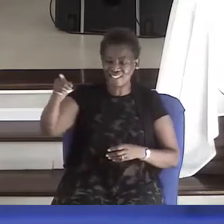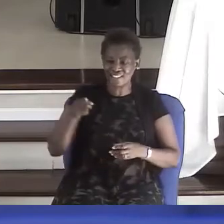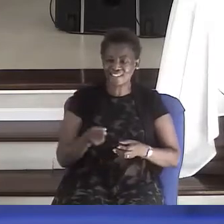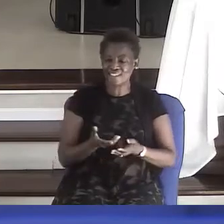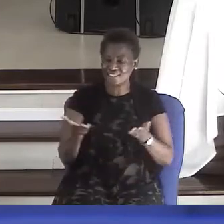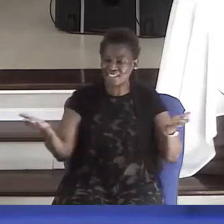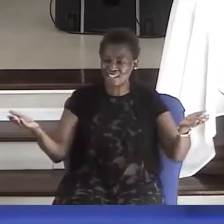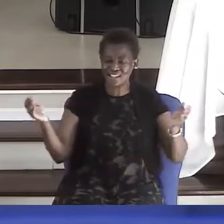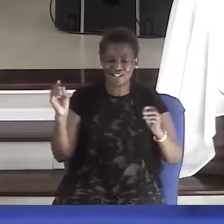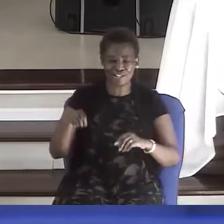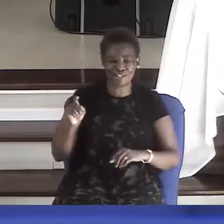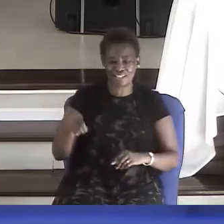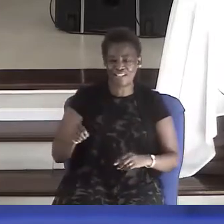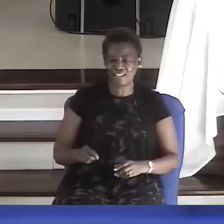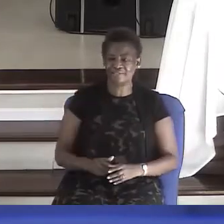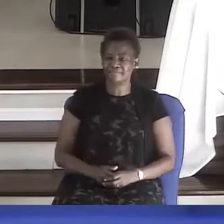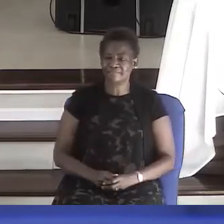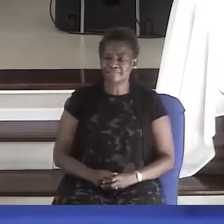to church.